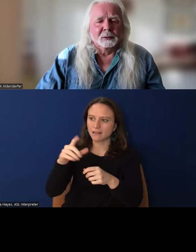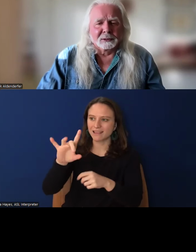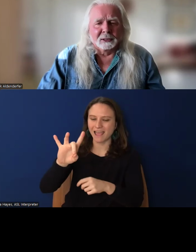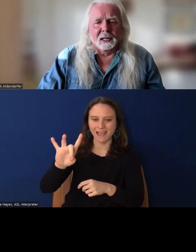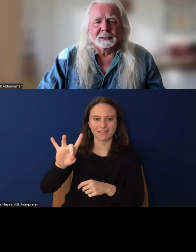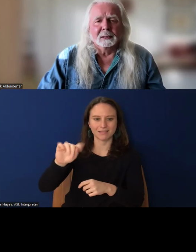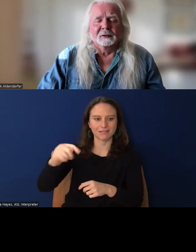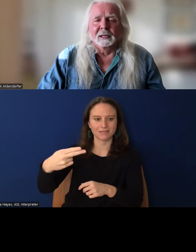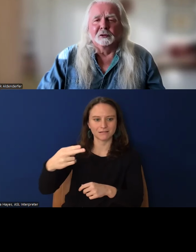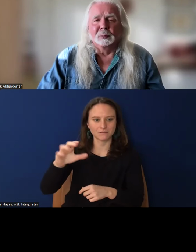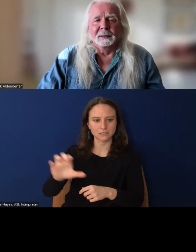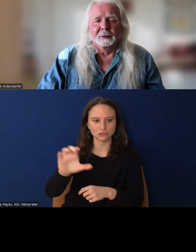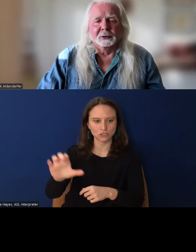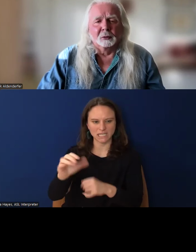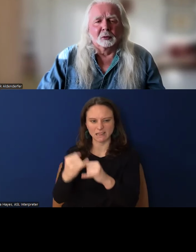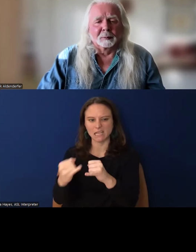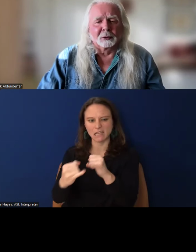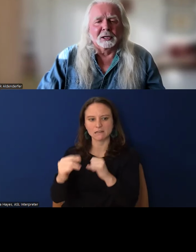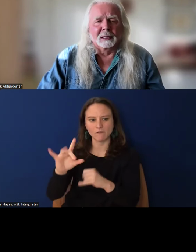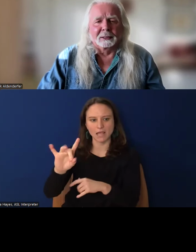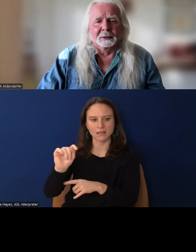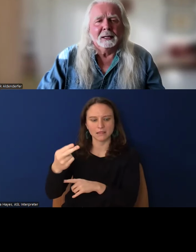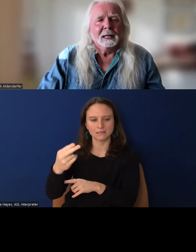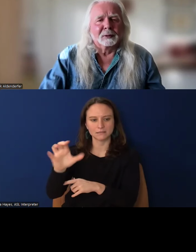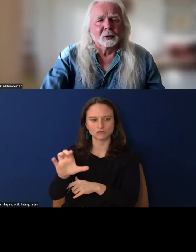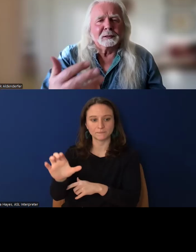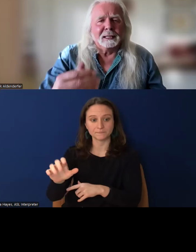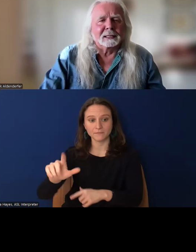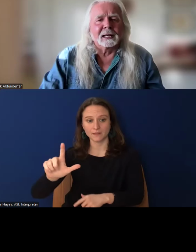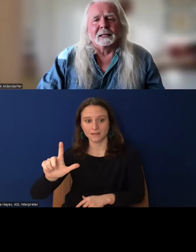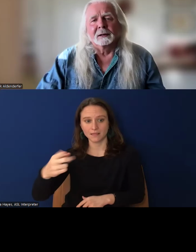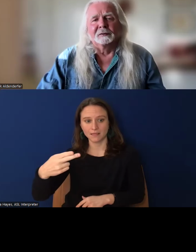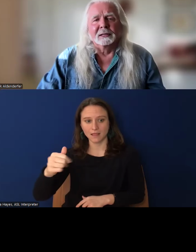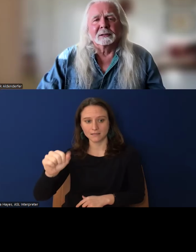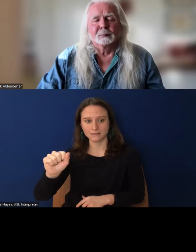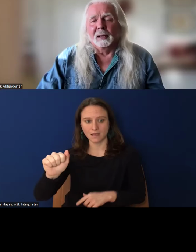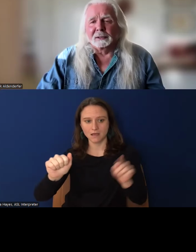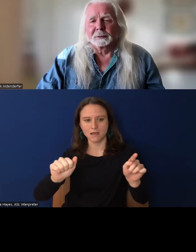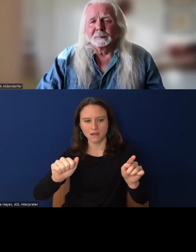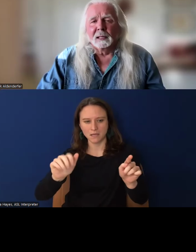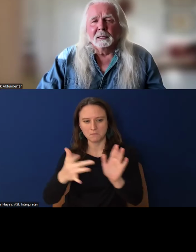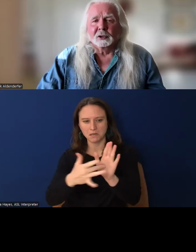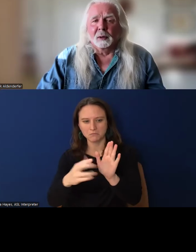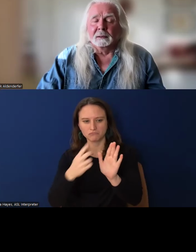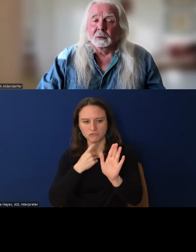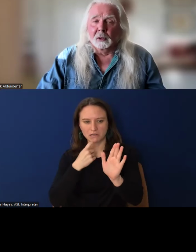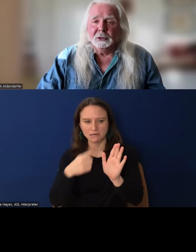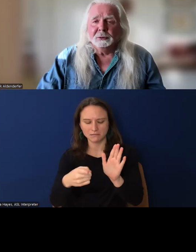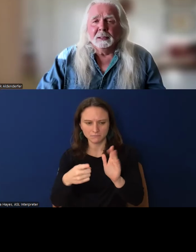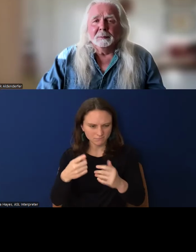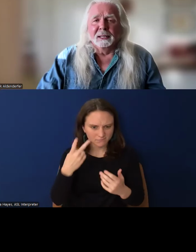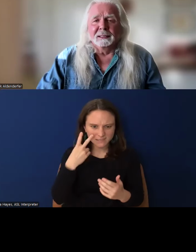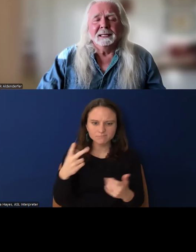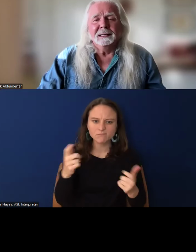You can see Lhasa. If any of you have been there, you know where I'm talking about here. But look at the extent of this place. It's quite